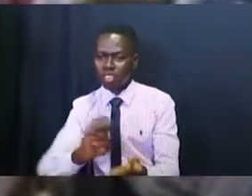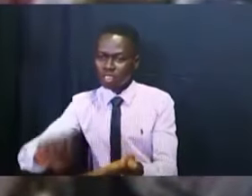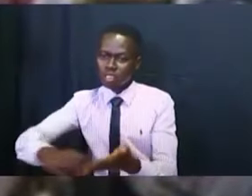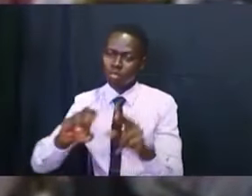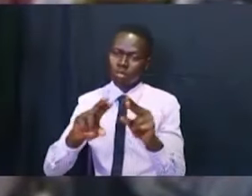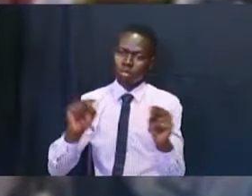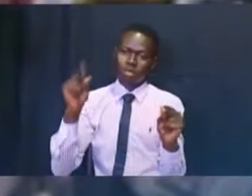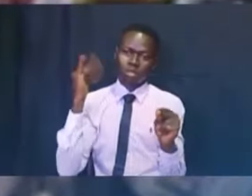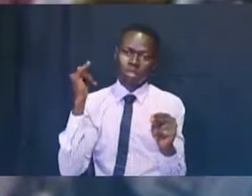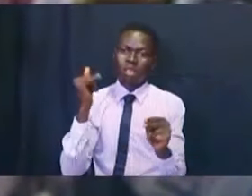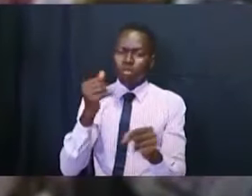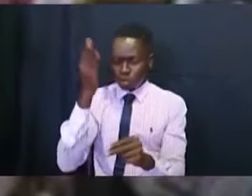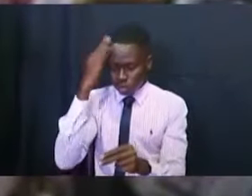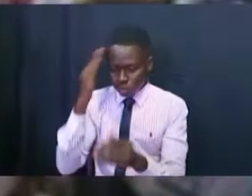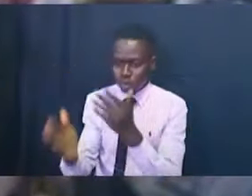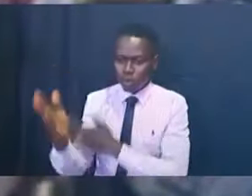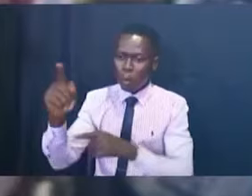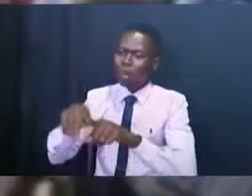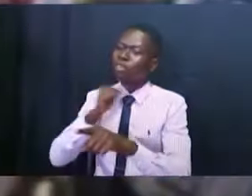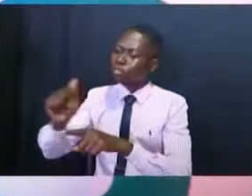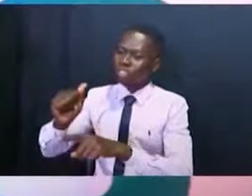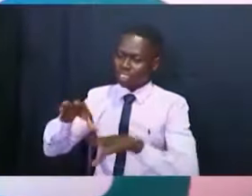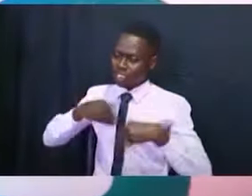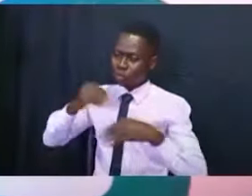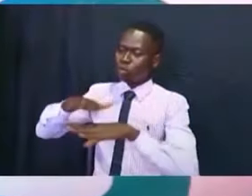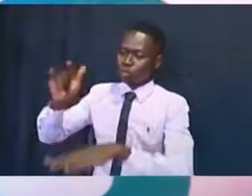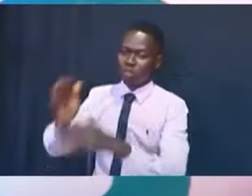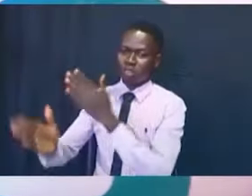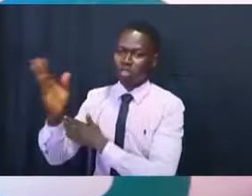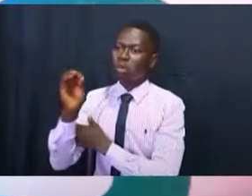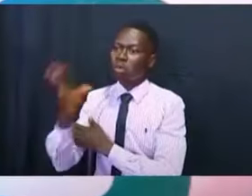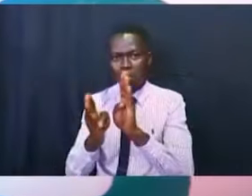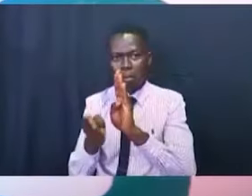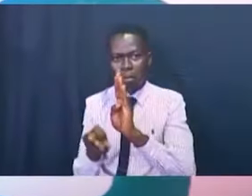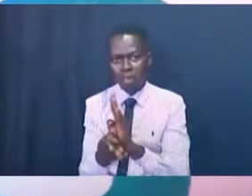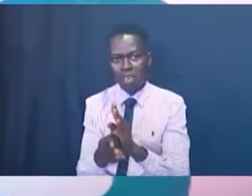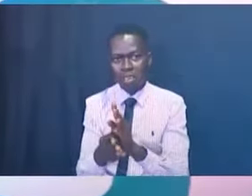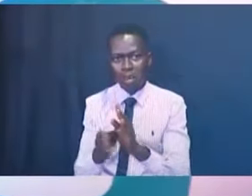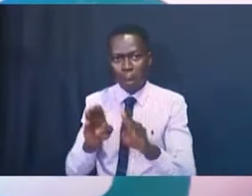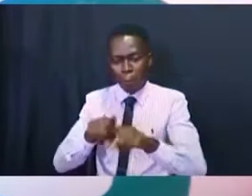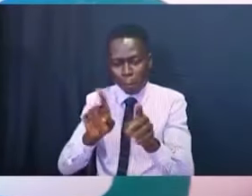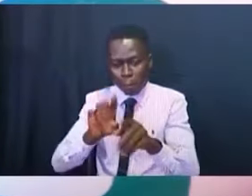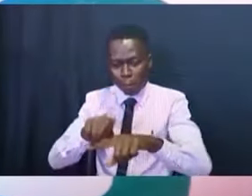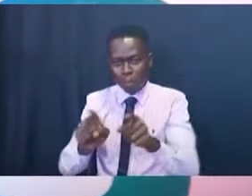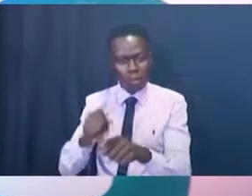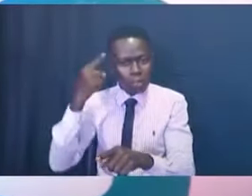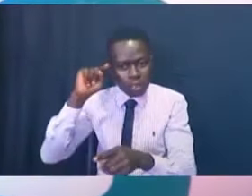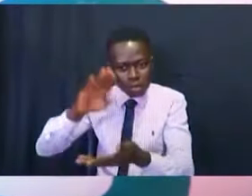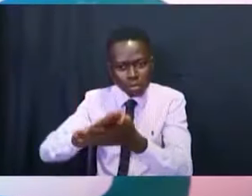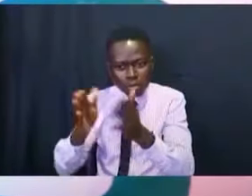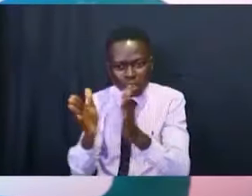knew God, they neither glorified him as God, nor gave thanks to him. But their thinking